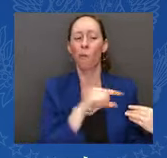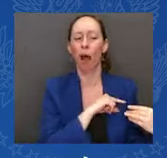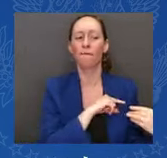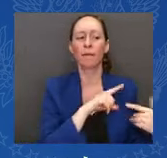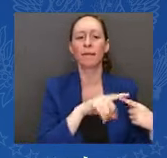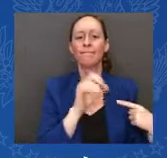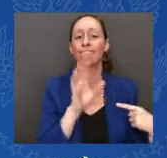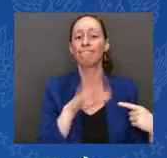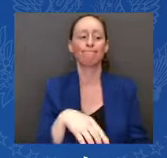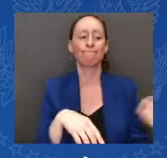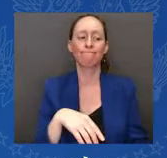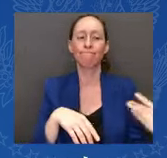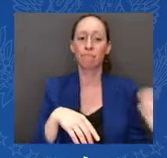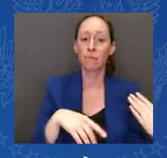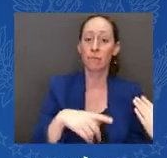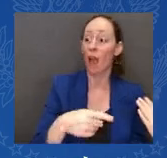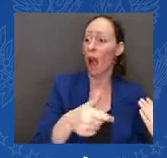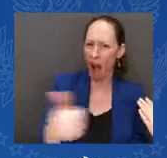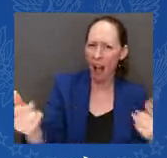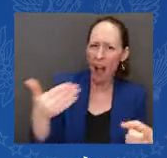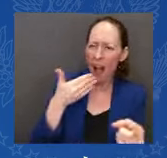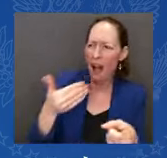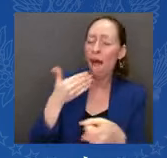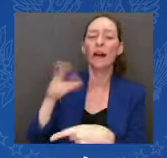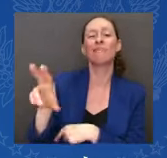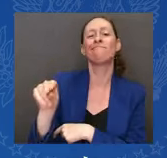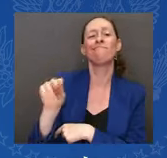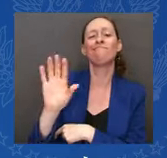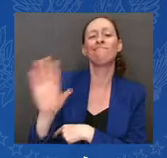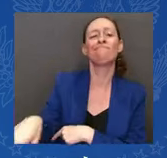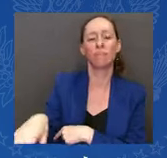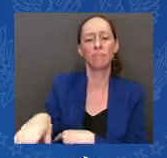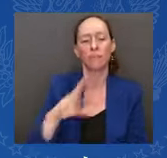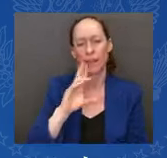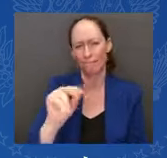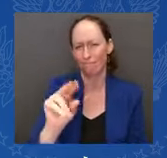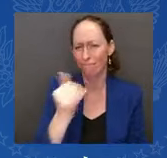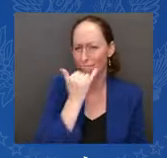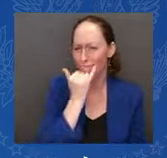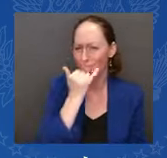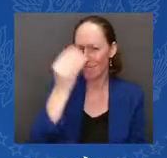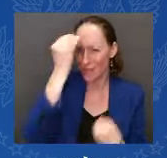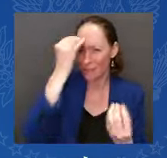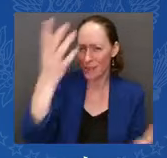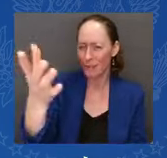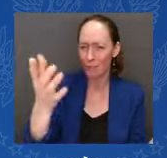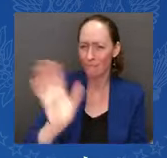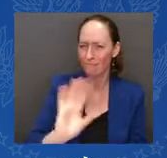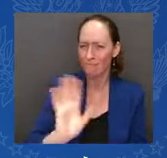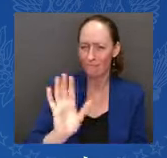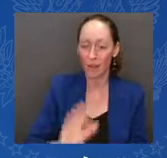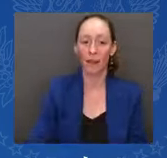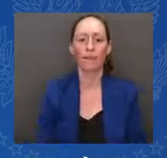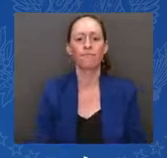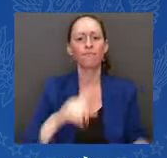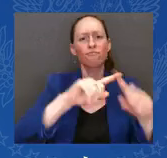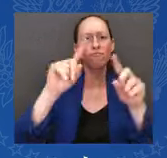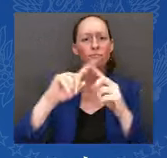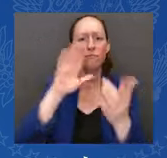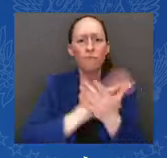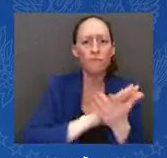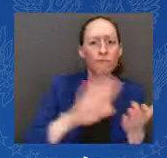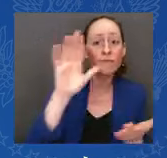work. Rather, colleges set out standards for admission, and every student has to meet those